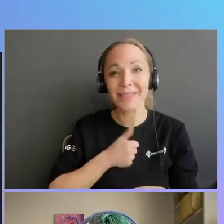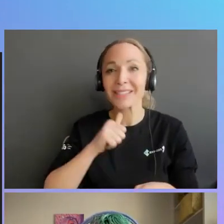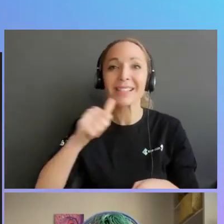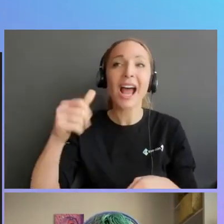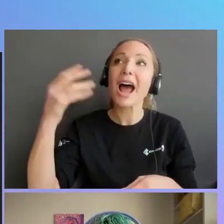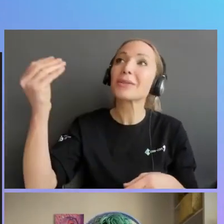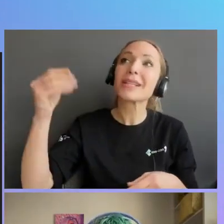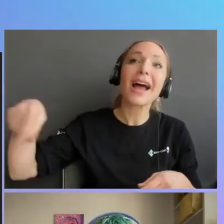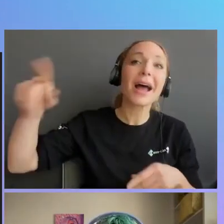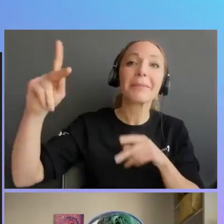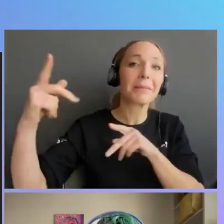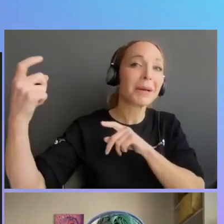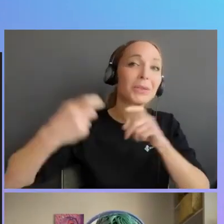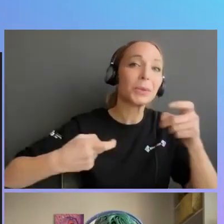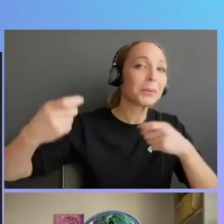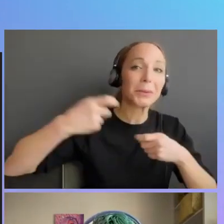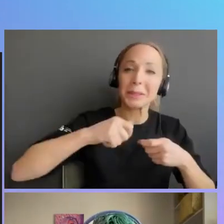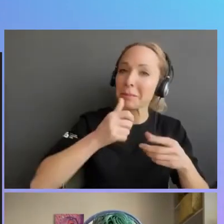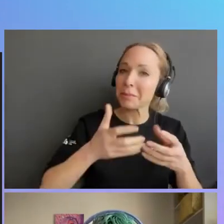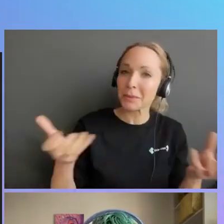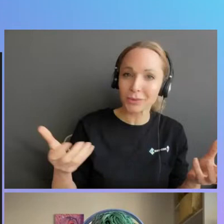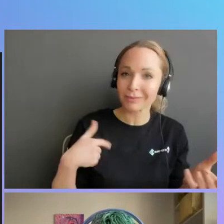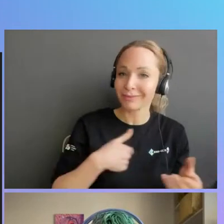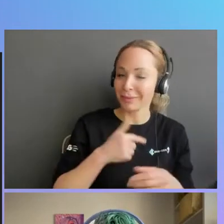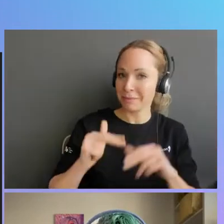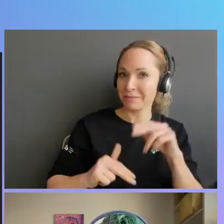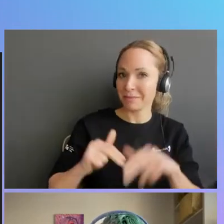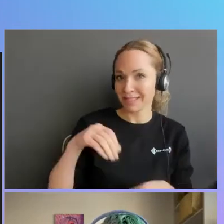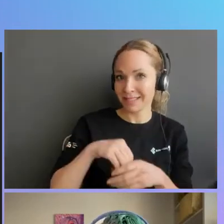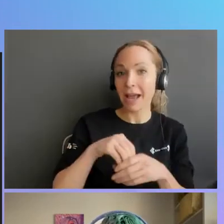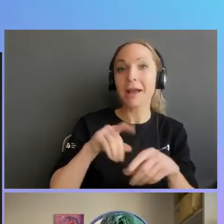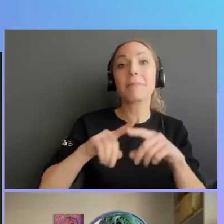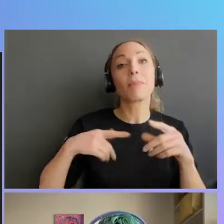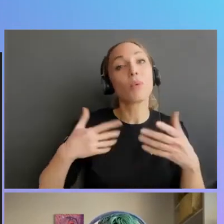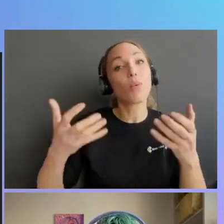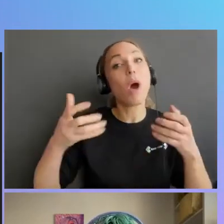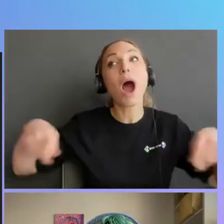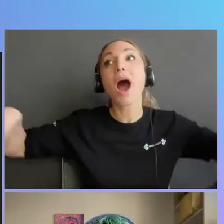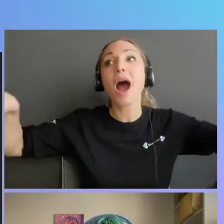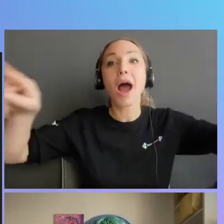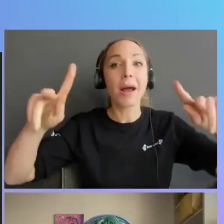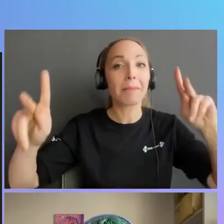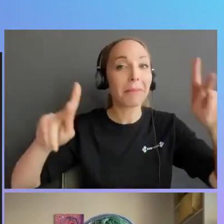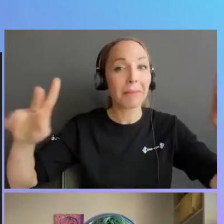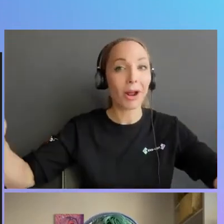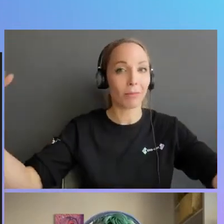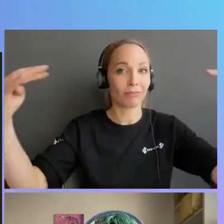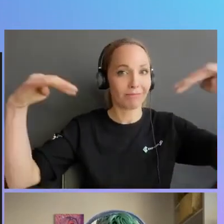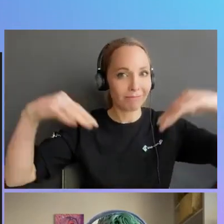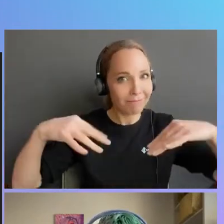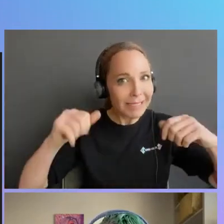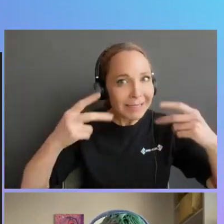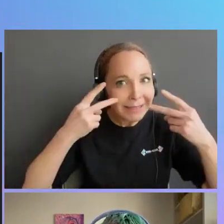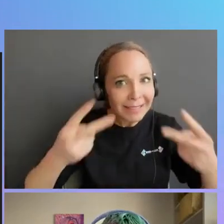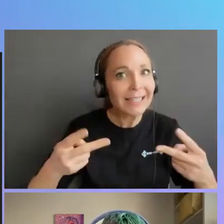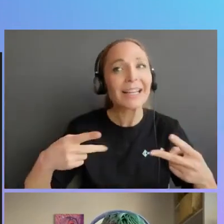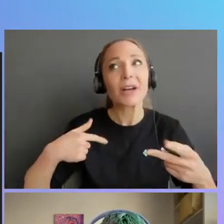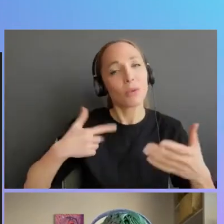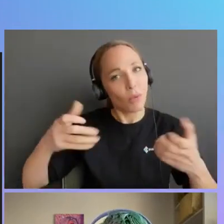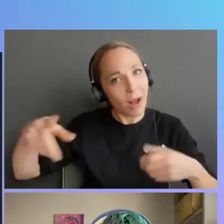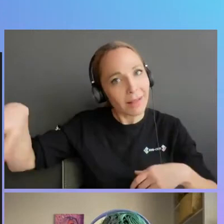contributions, but it is something that we build in the public because we think it's important to share and give people access